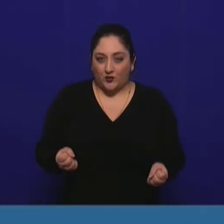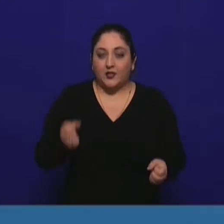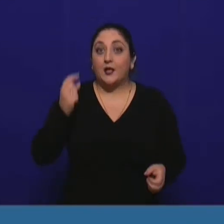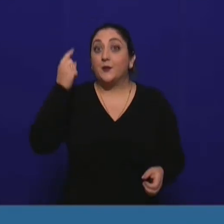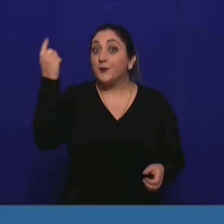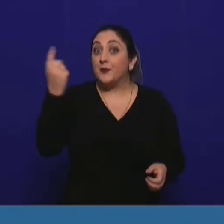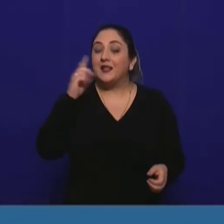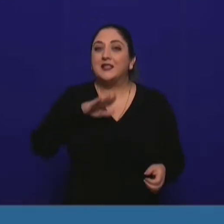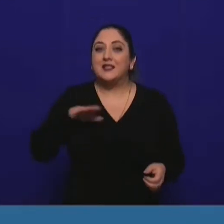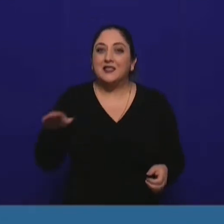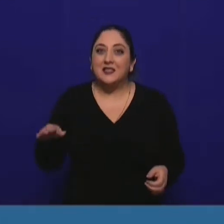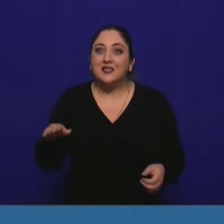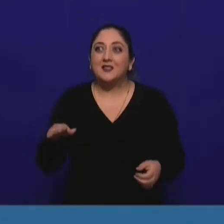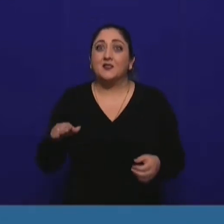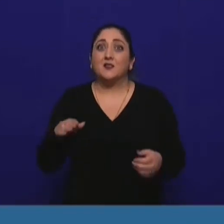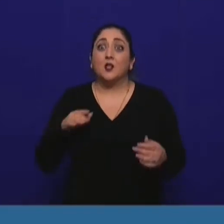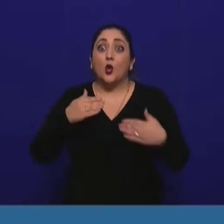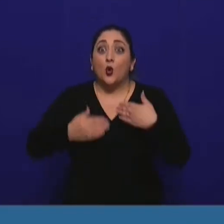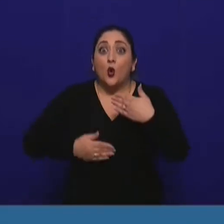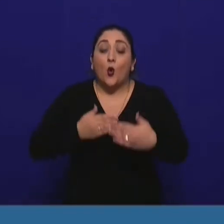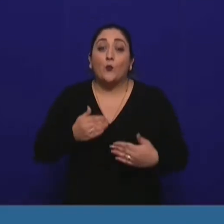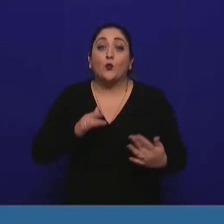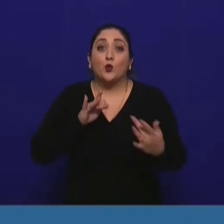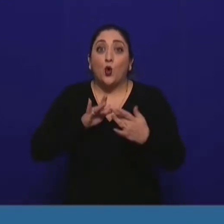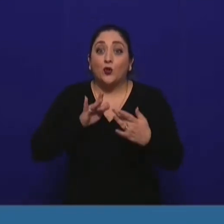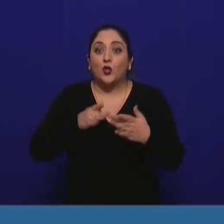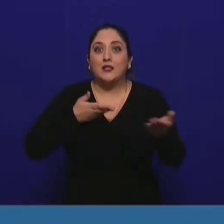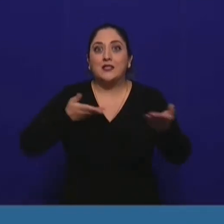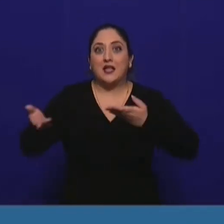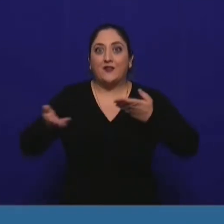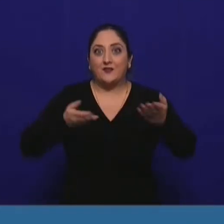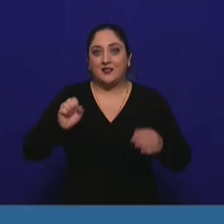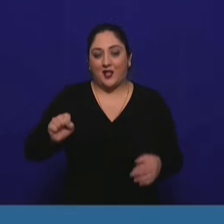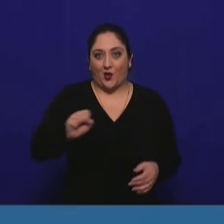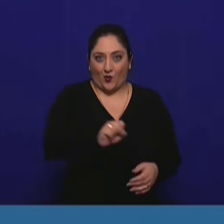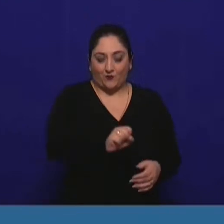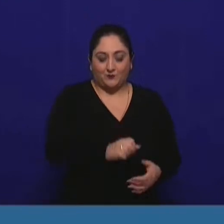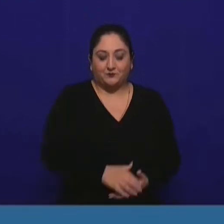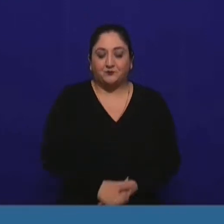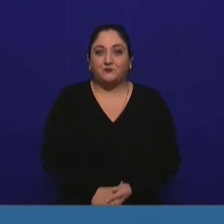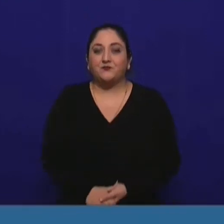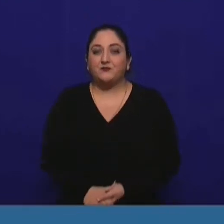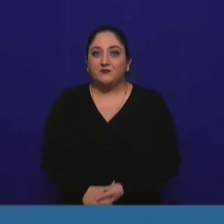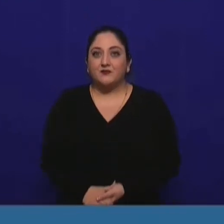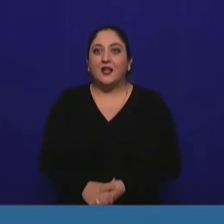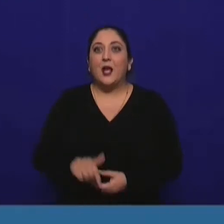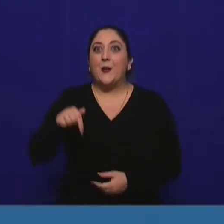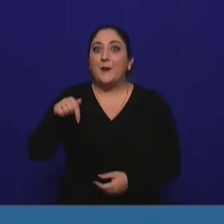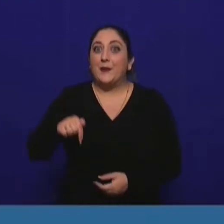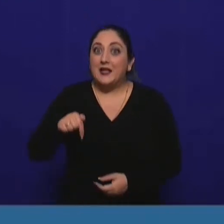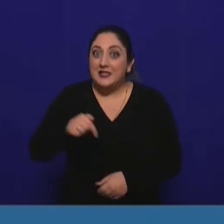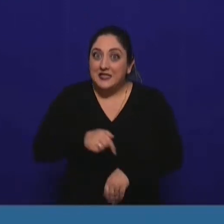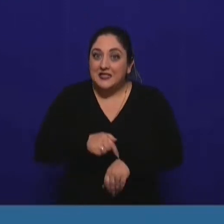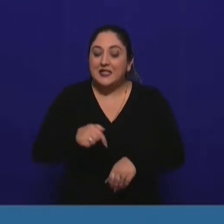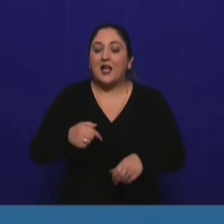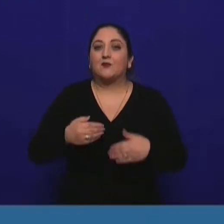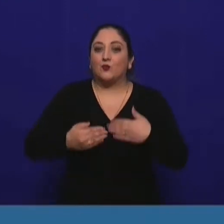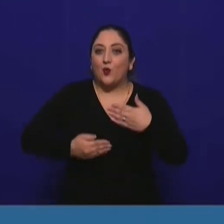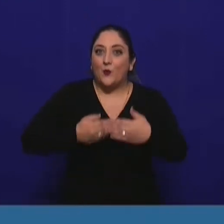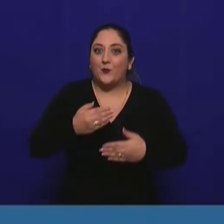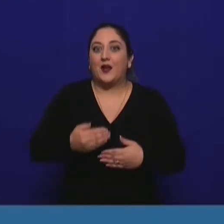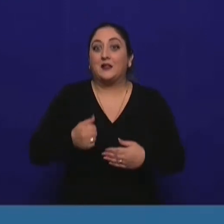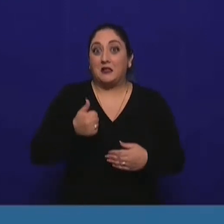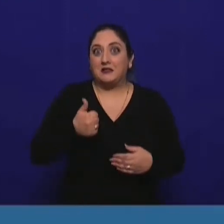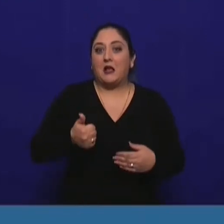nies li huma importanti ħafna biex jibqgħu għaddejjin is-servizzi li għandna bżonn f'Malta. Fatti bħalissa għaddejjin tajjeb bit-tilqim